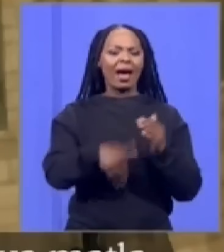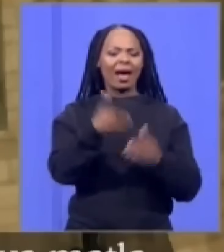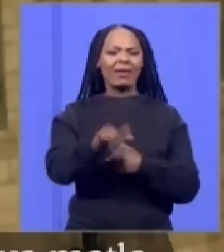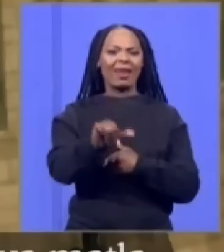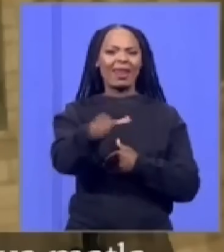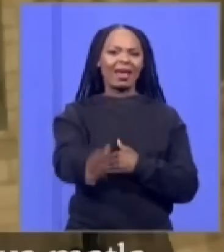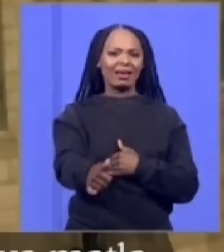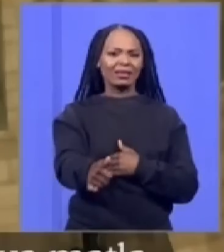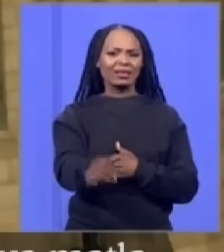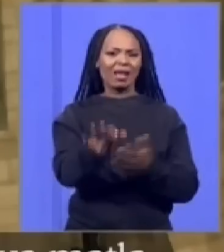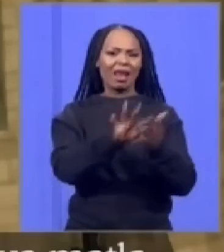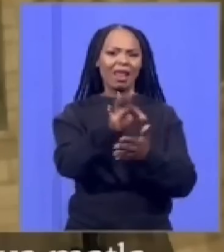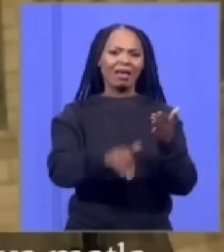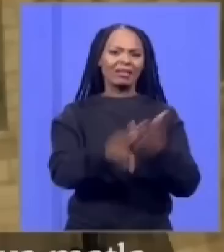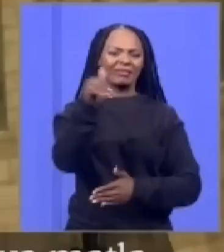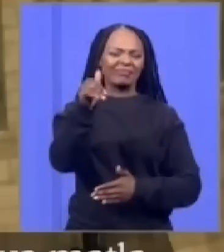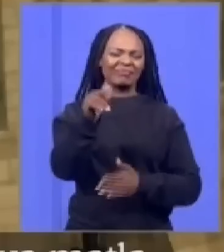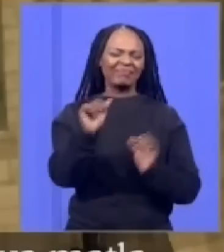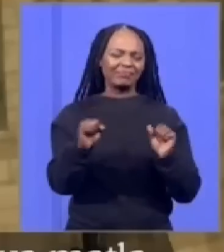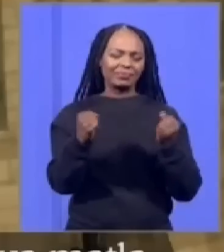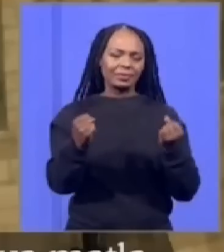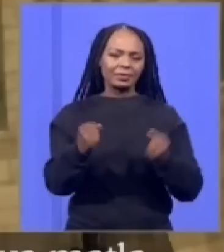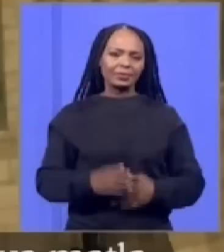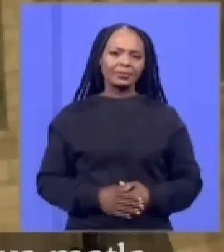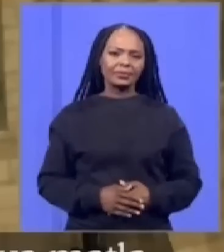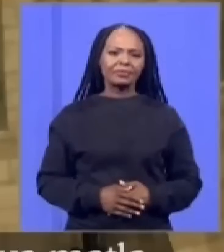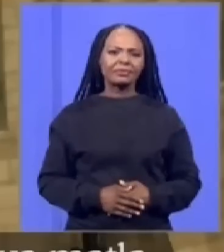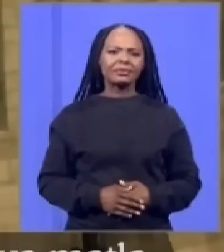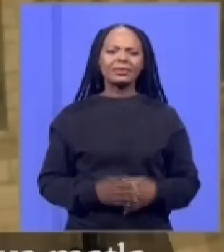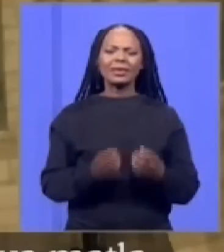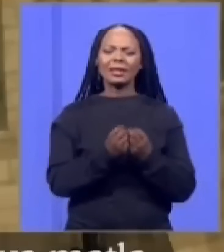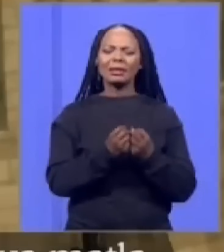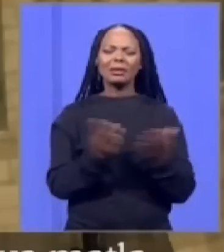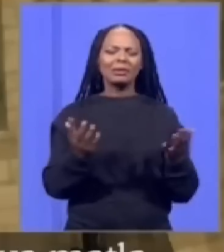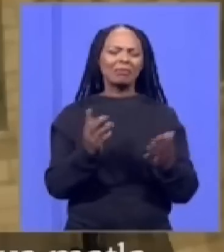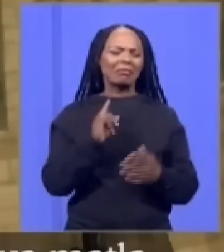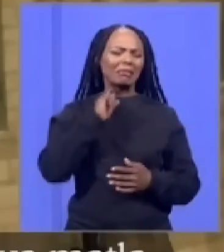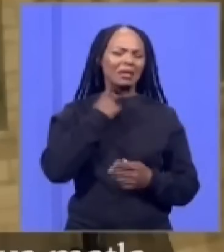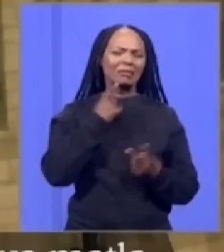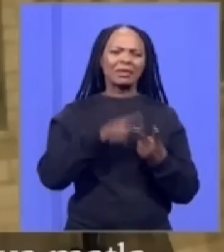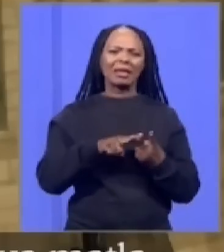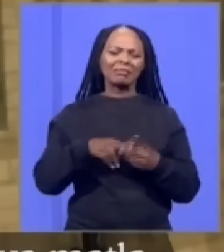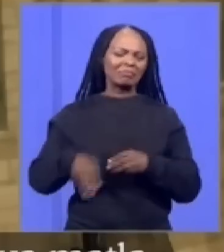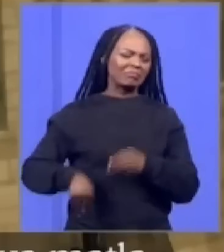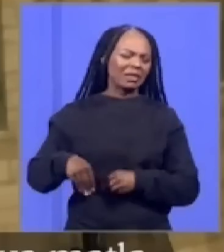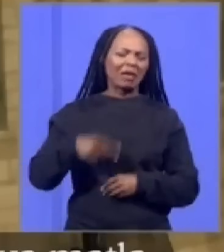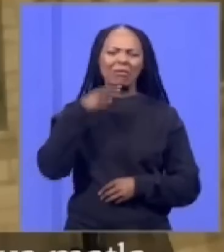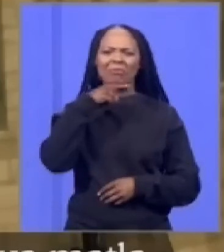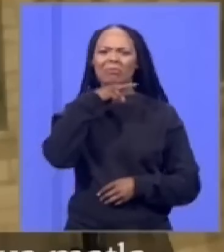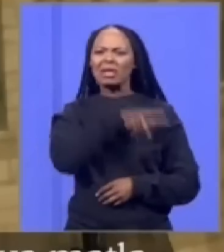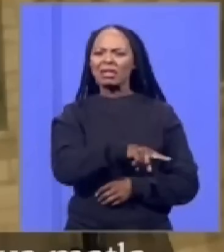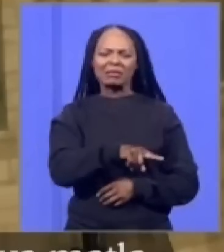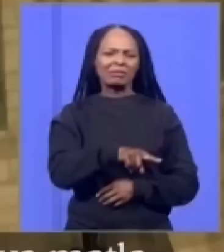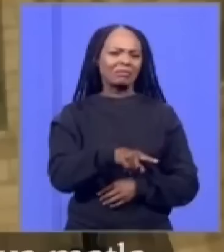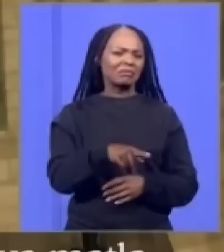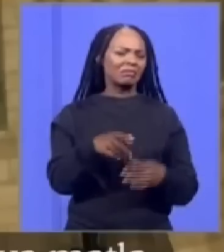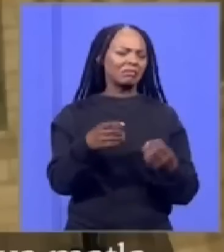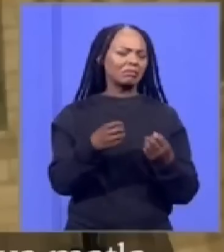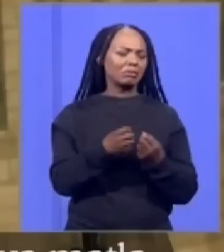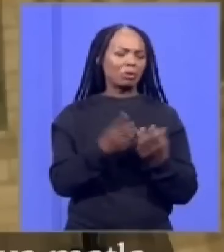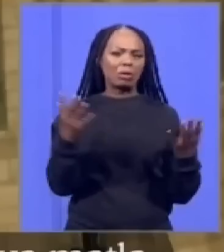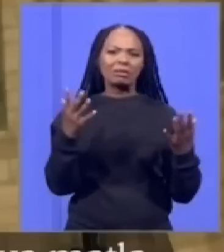election, their deception, scams, and fraud